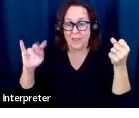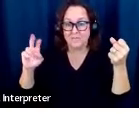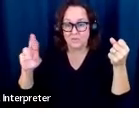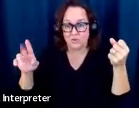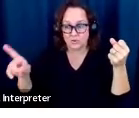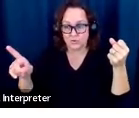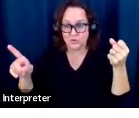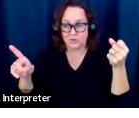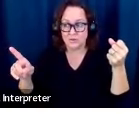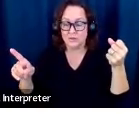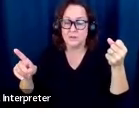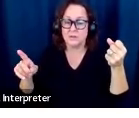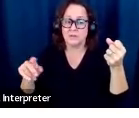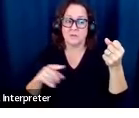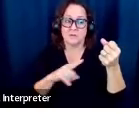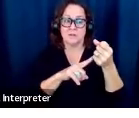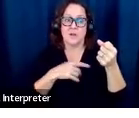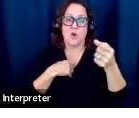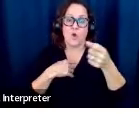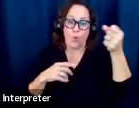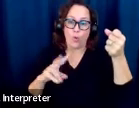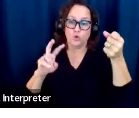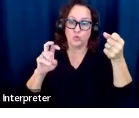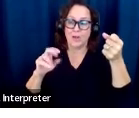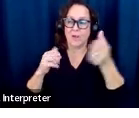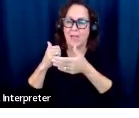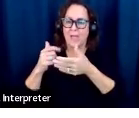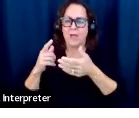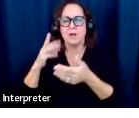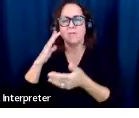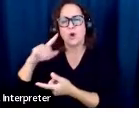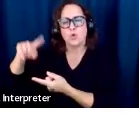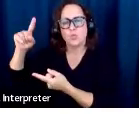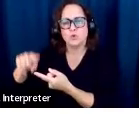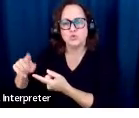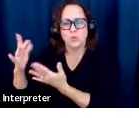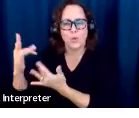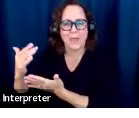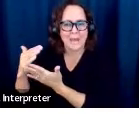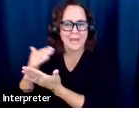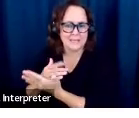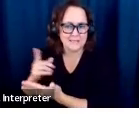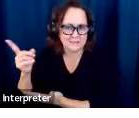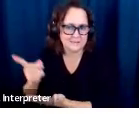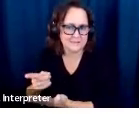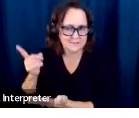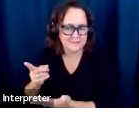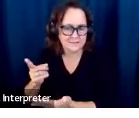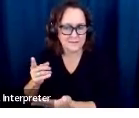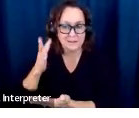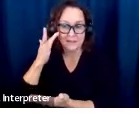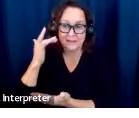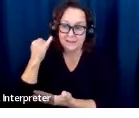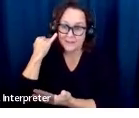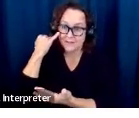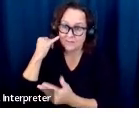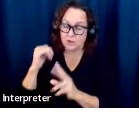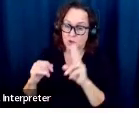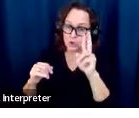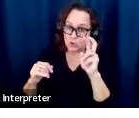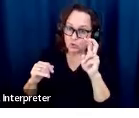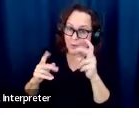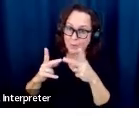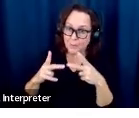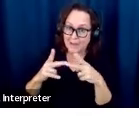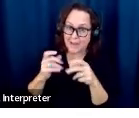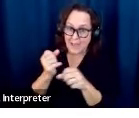is certainly intended to help reduce the IDD waiver waiting list, because if we're able to clear up 200 spots per